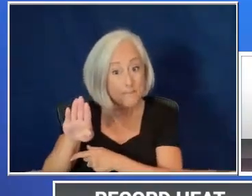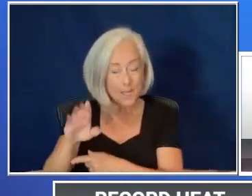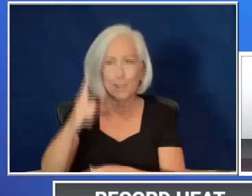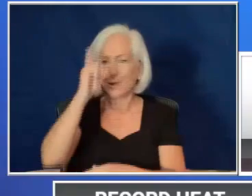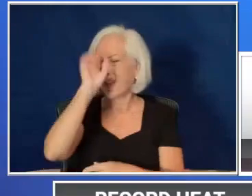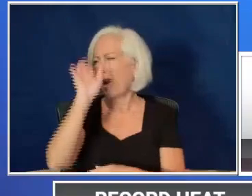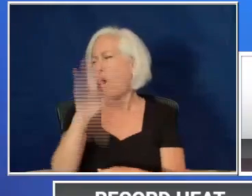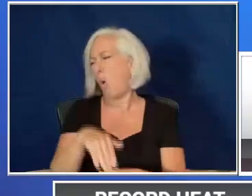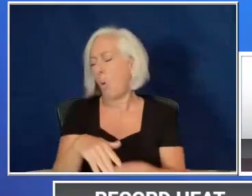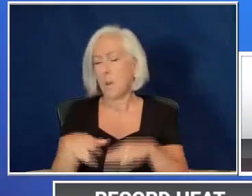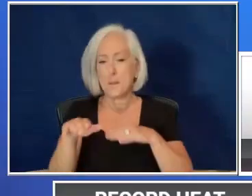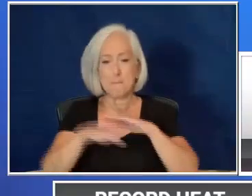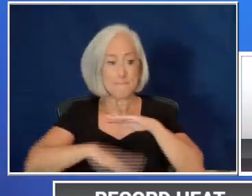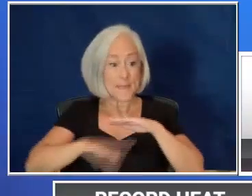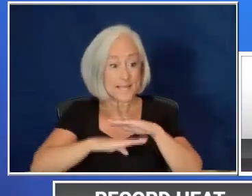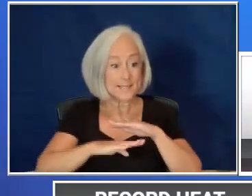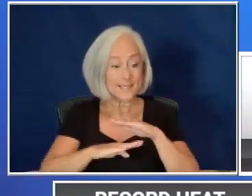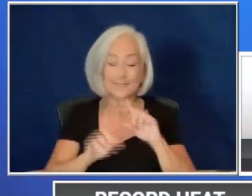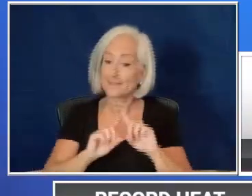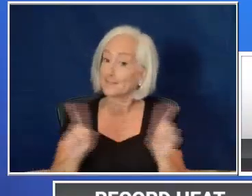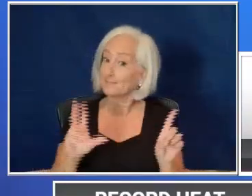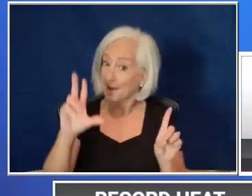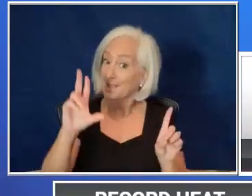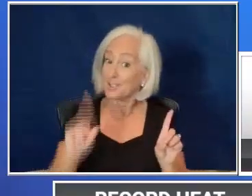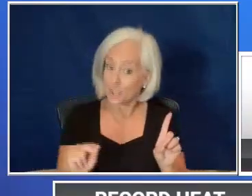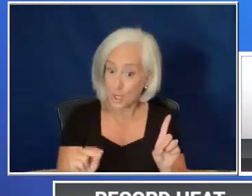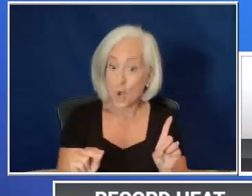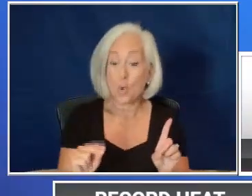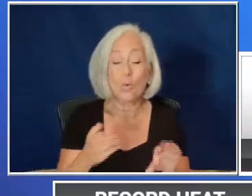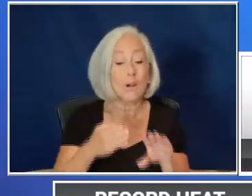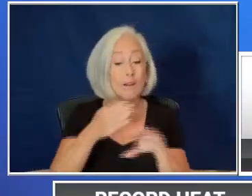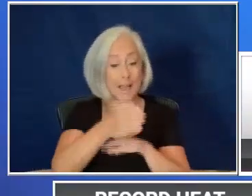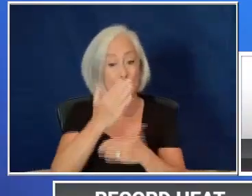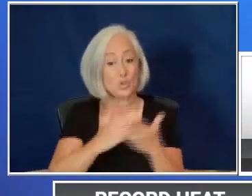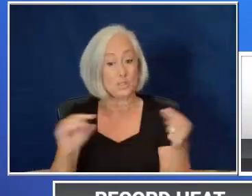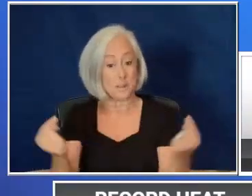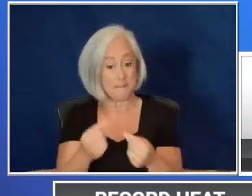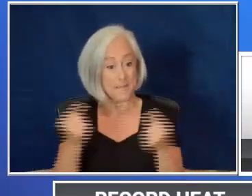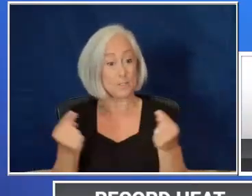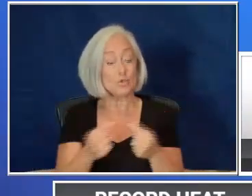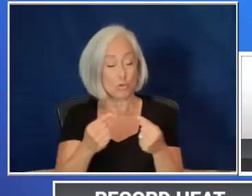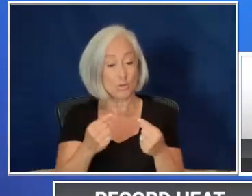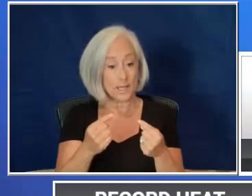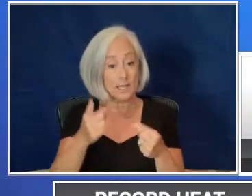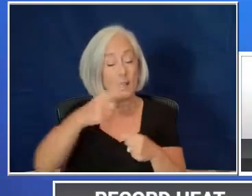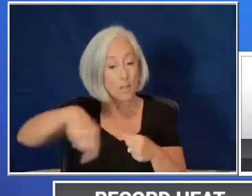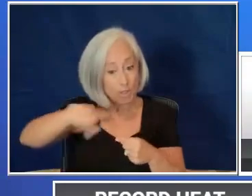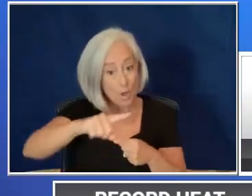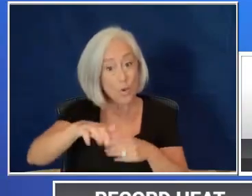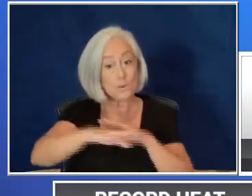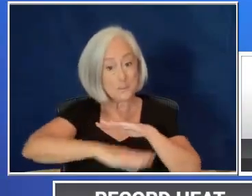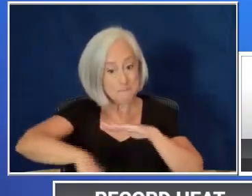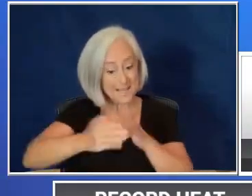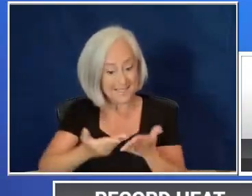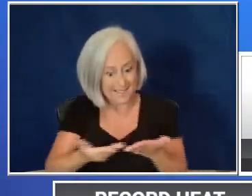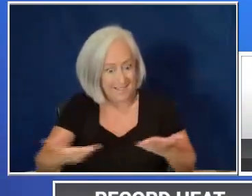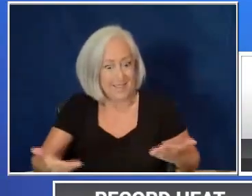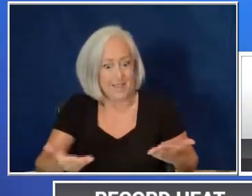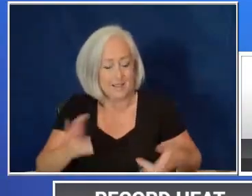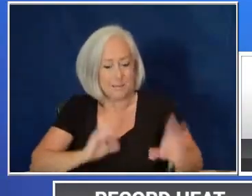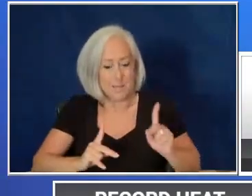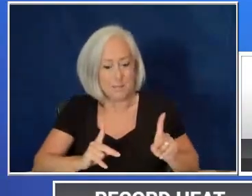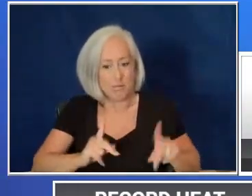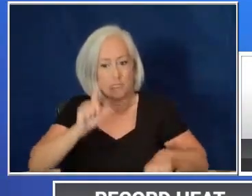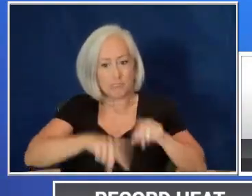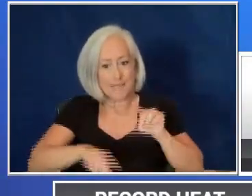After an injury like Dr. Eichmeyer has referred to, it's really those basic things that, again, like you said, daily